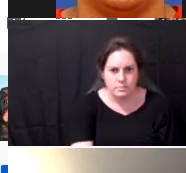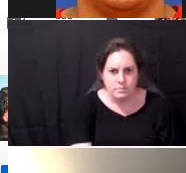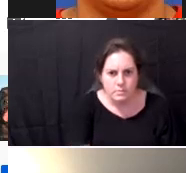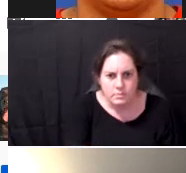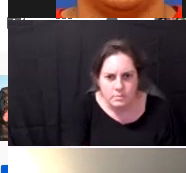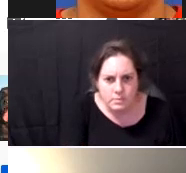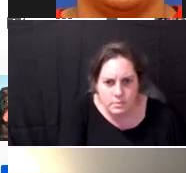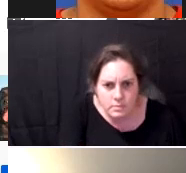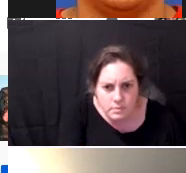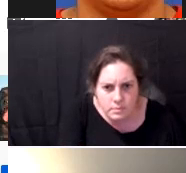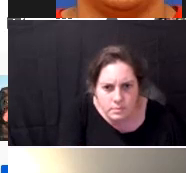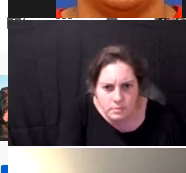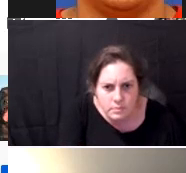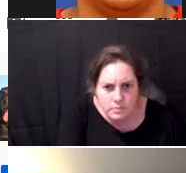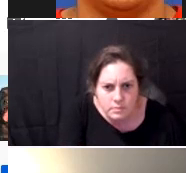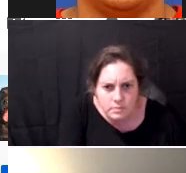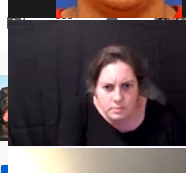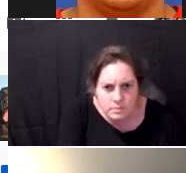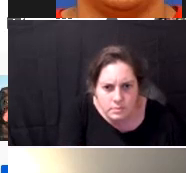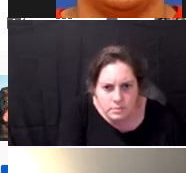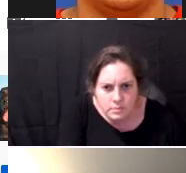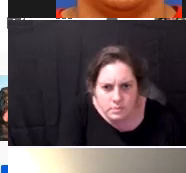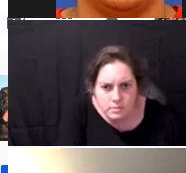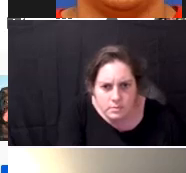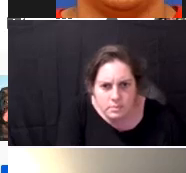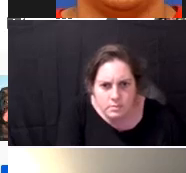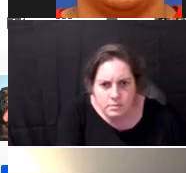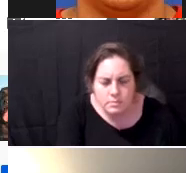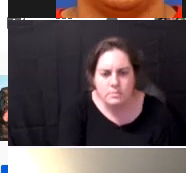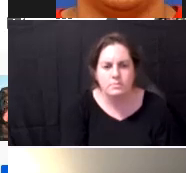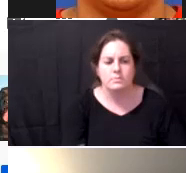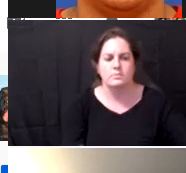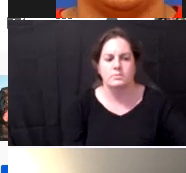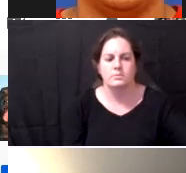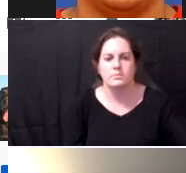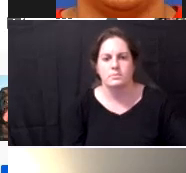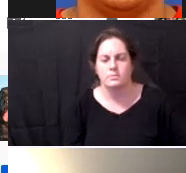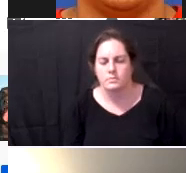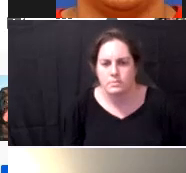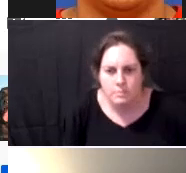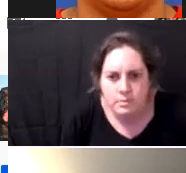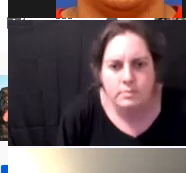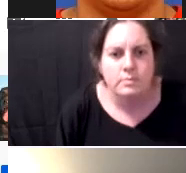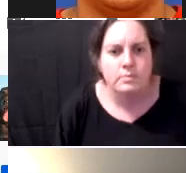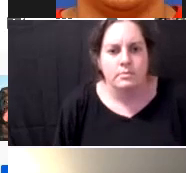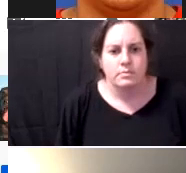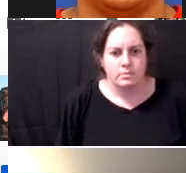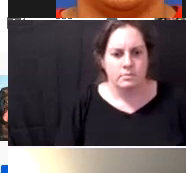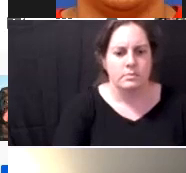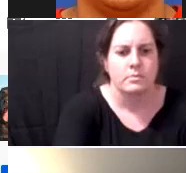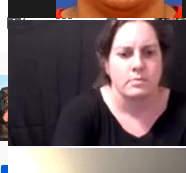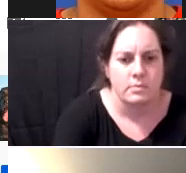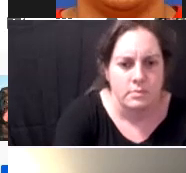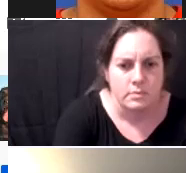So this would be a straight line, negatively sloped, showing that our